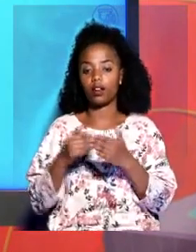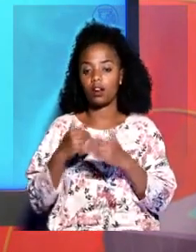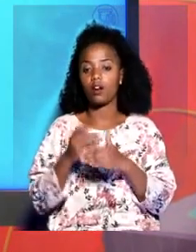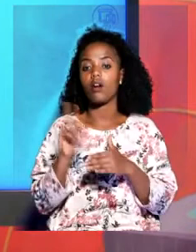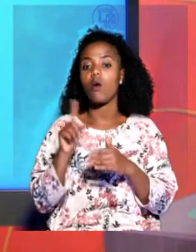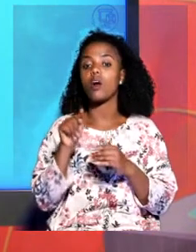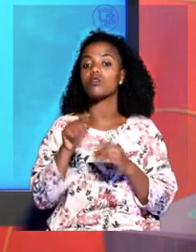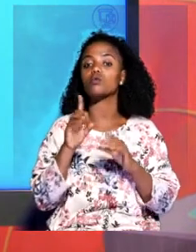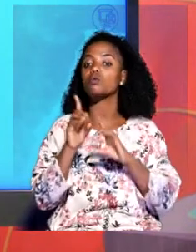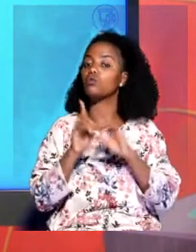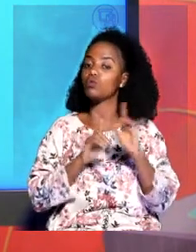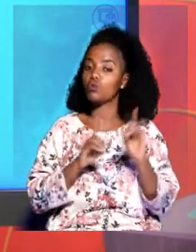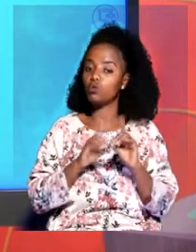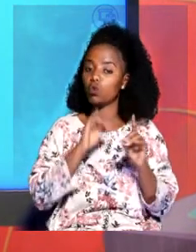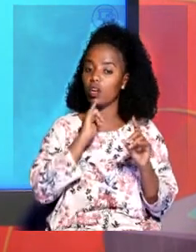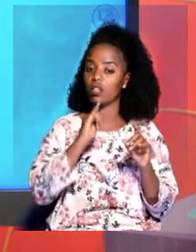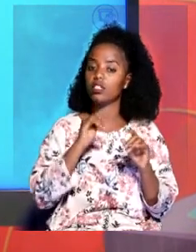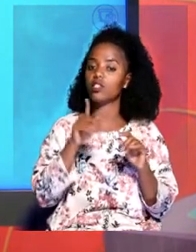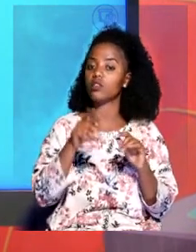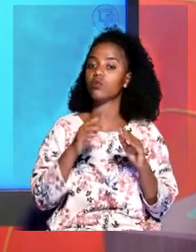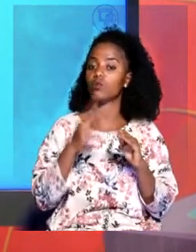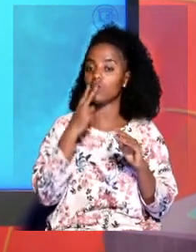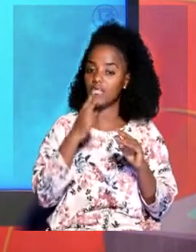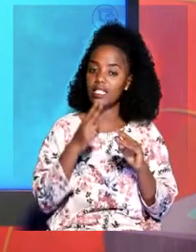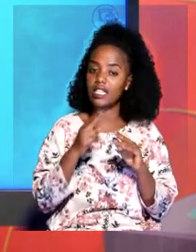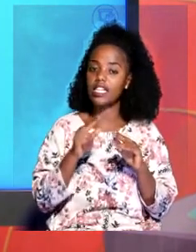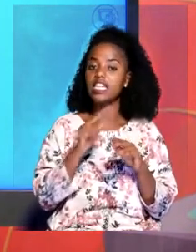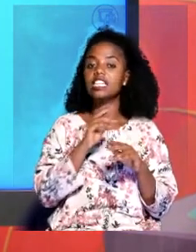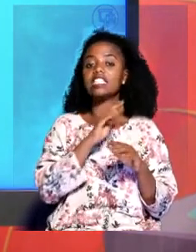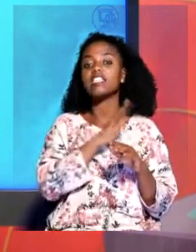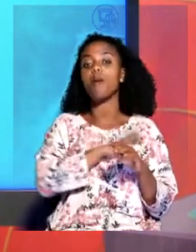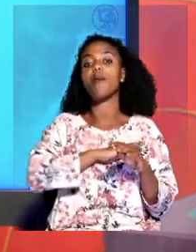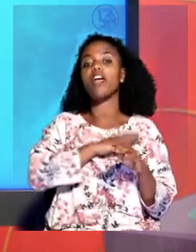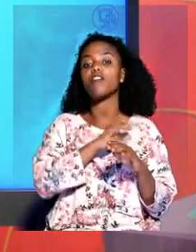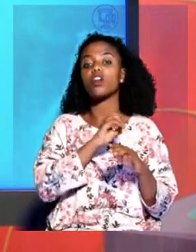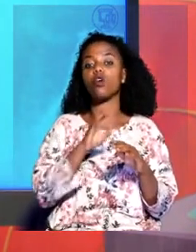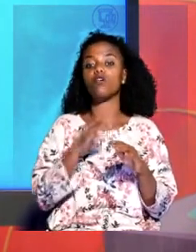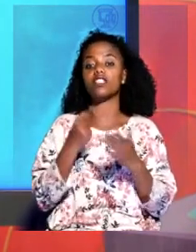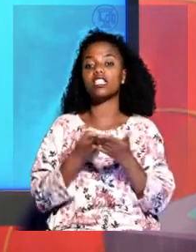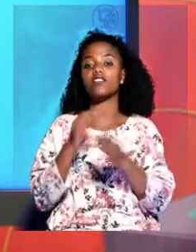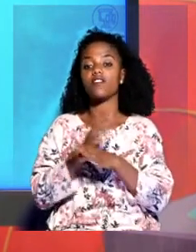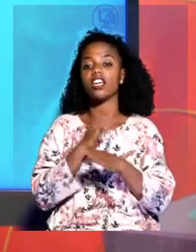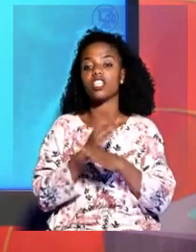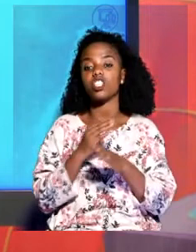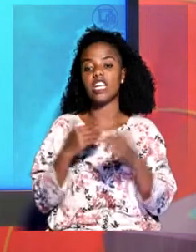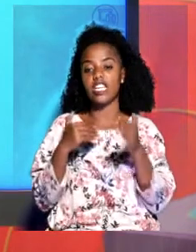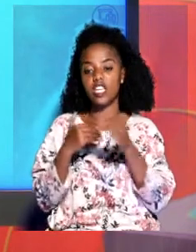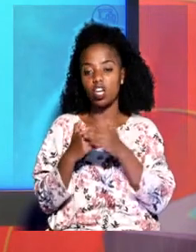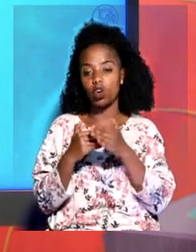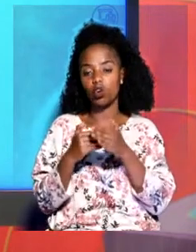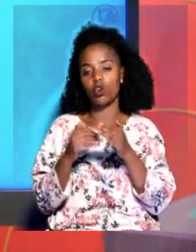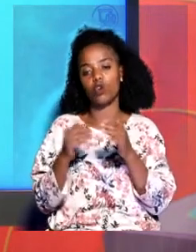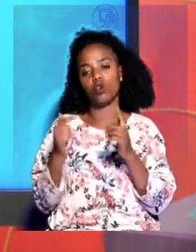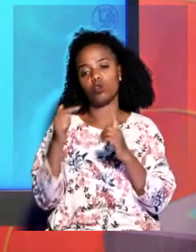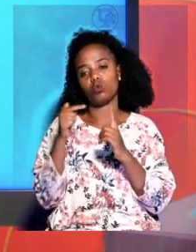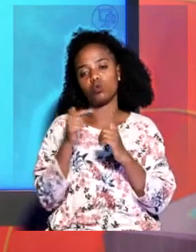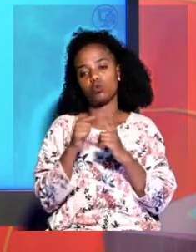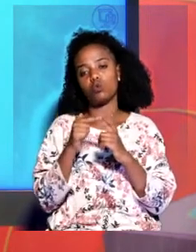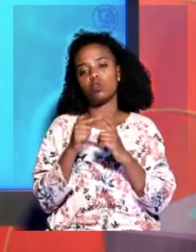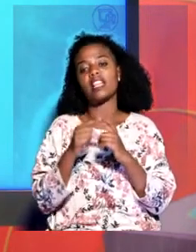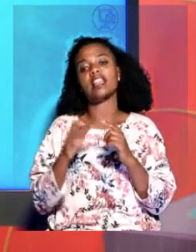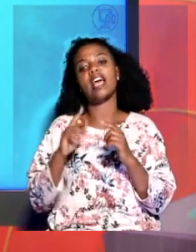is you see the behavior of this function near to from the right and from the left.